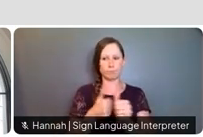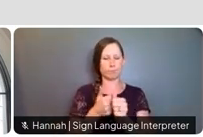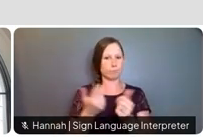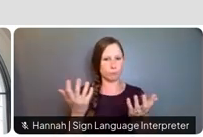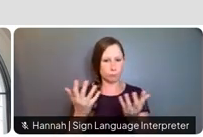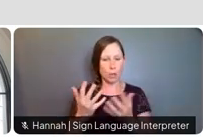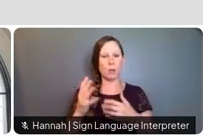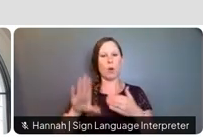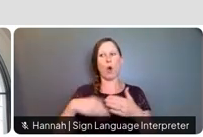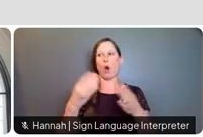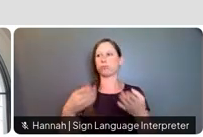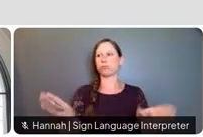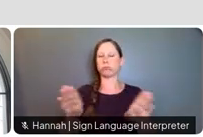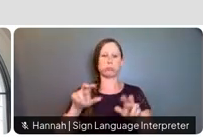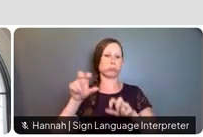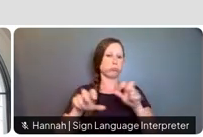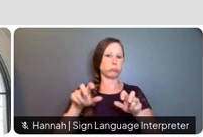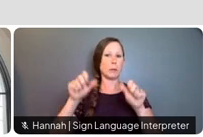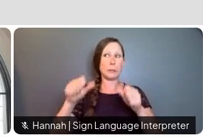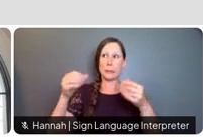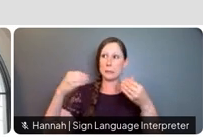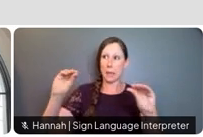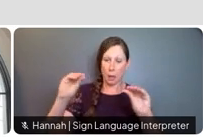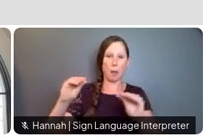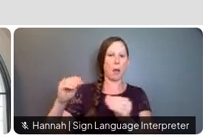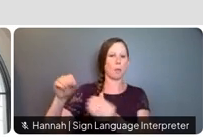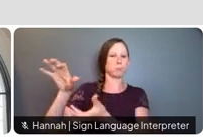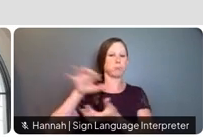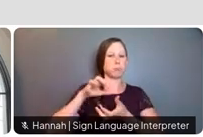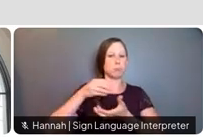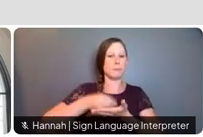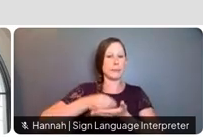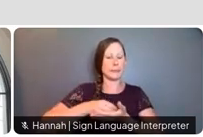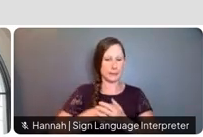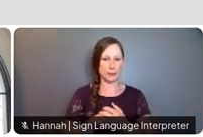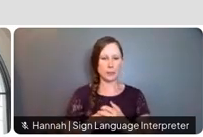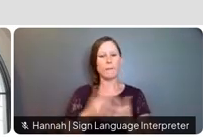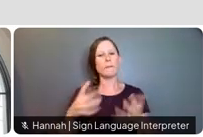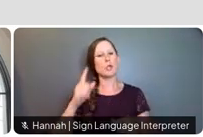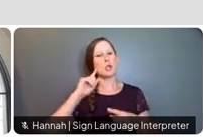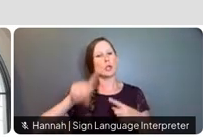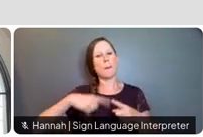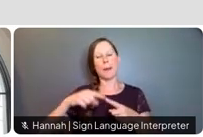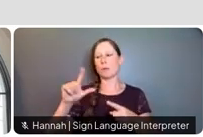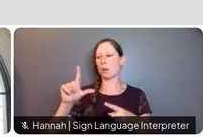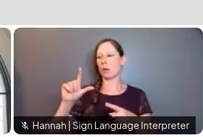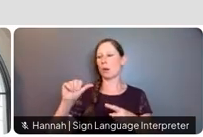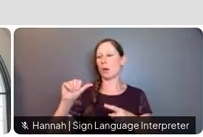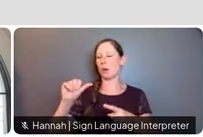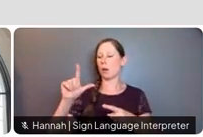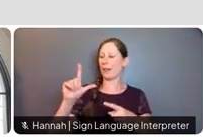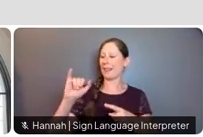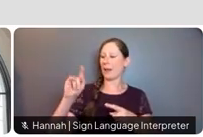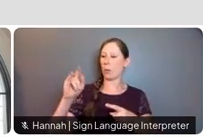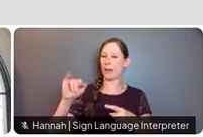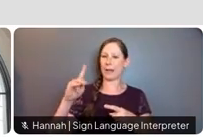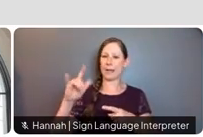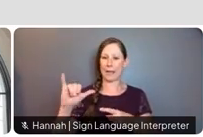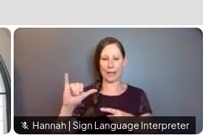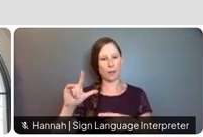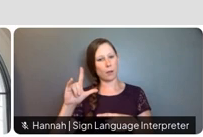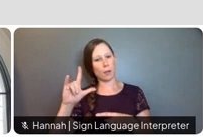be able to sell their stock and make money off of it. So if you've heard of liquidity or a liquidation event, this is what an IPO is, right? It's